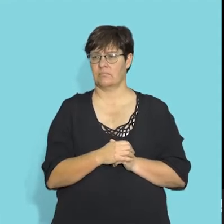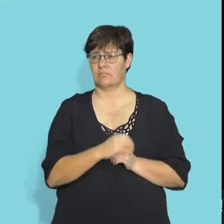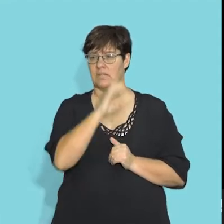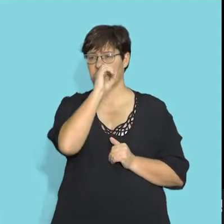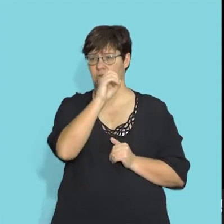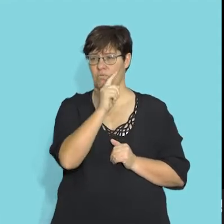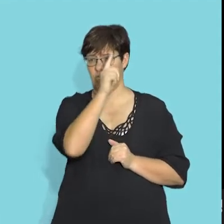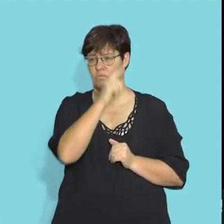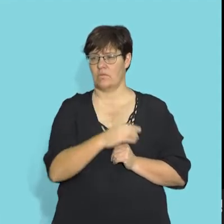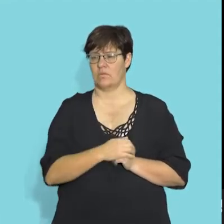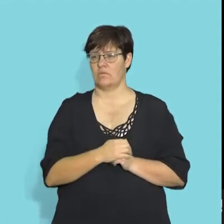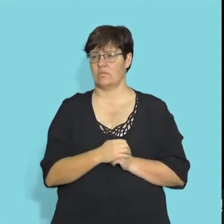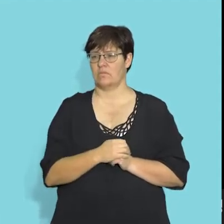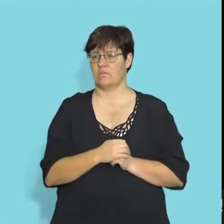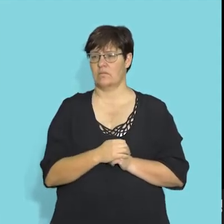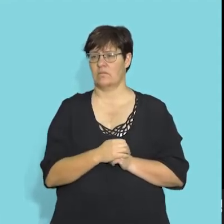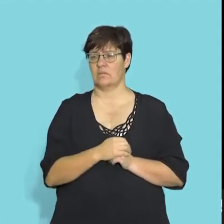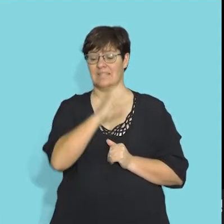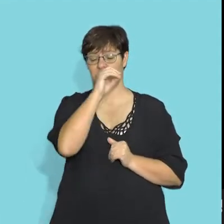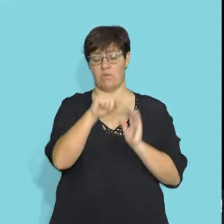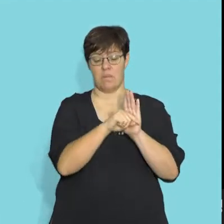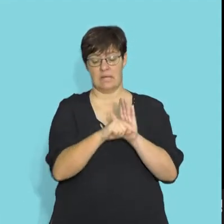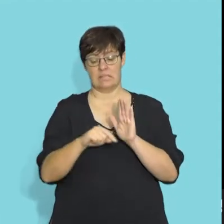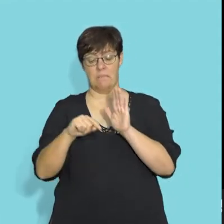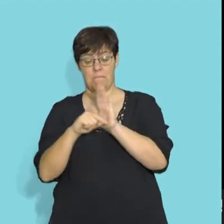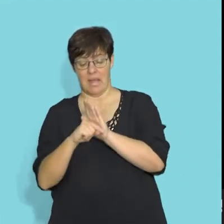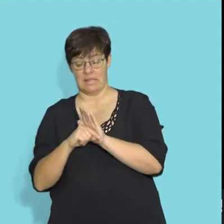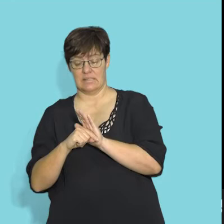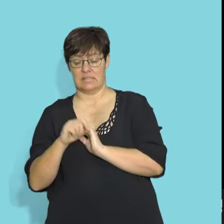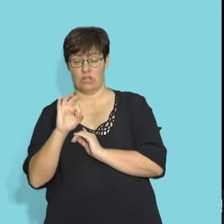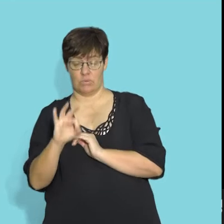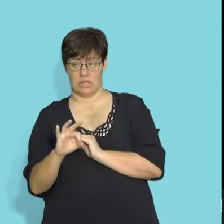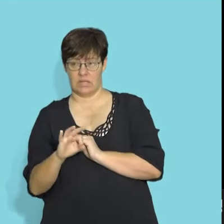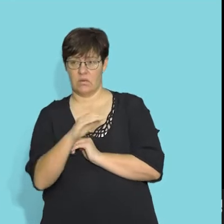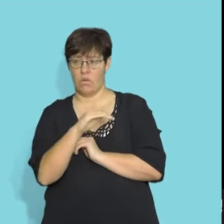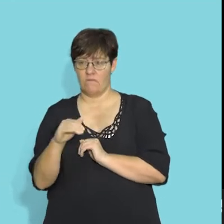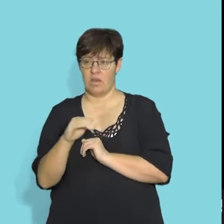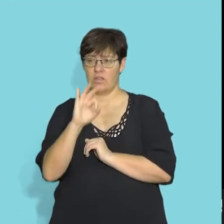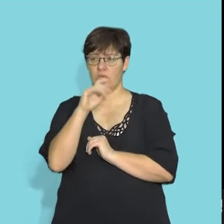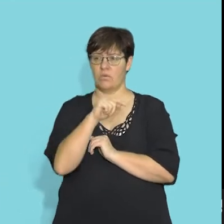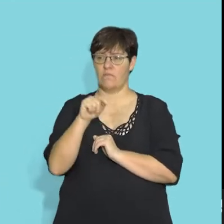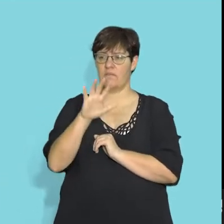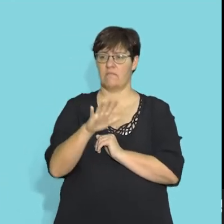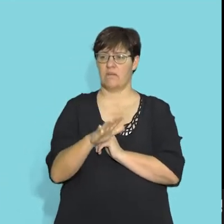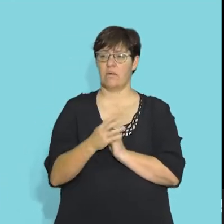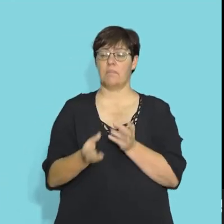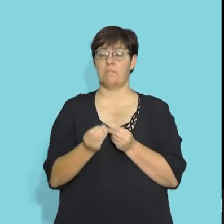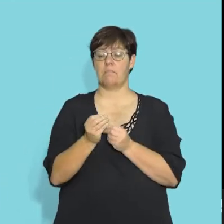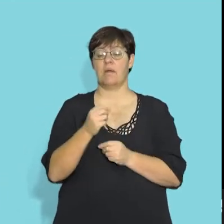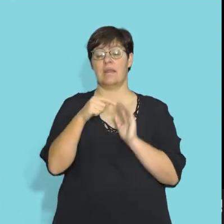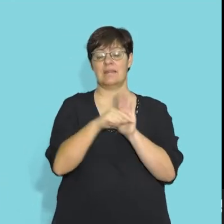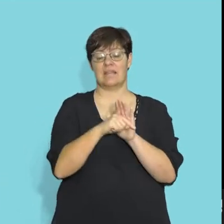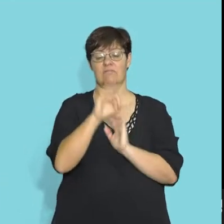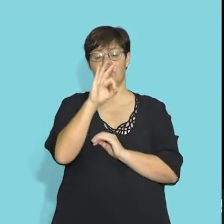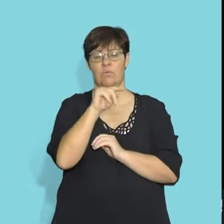0 at the top. So 0 minus negative 3 over 3 minus 5. And what do I get? Negative 3 over